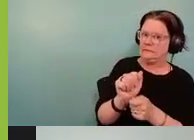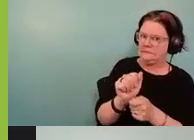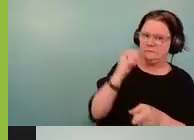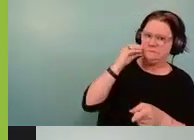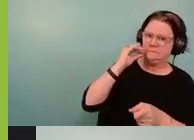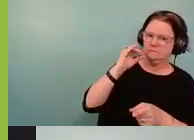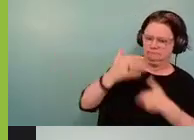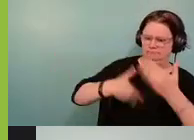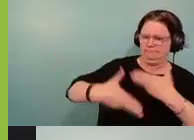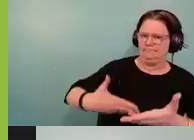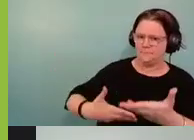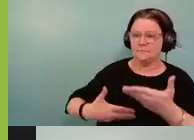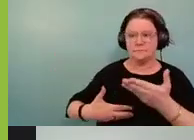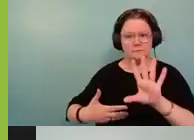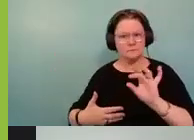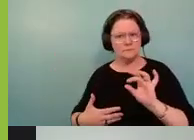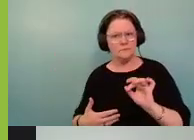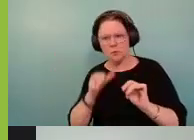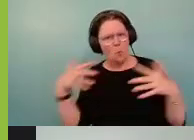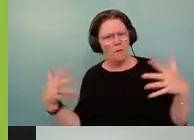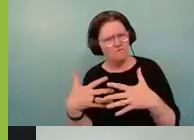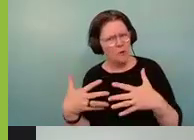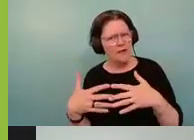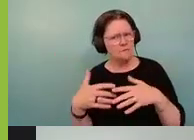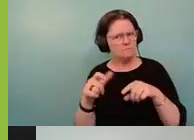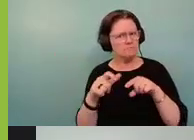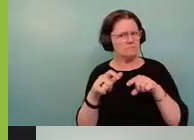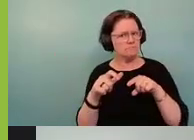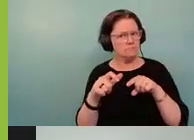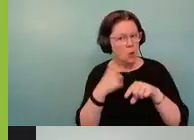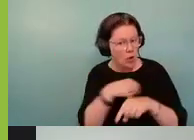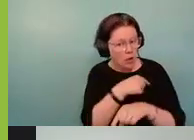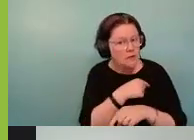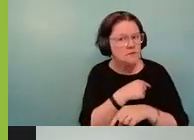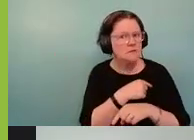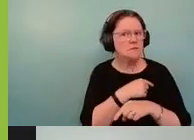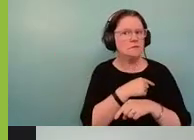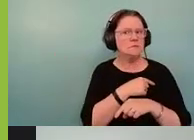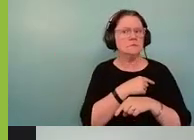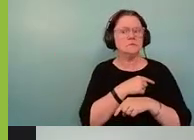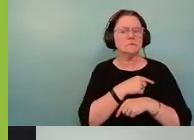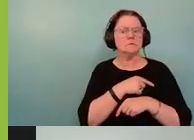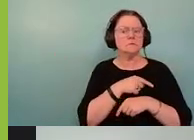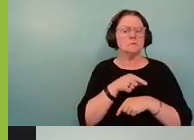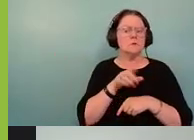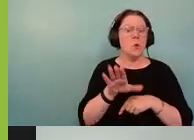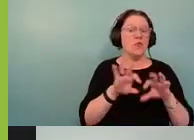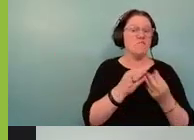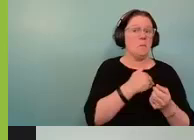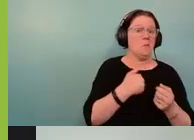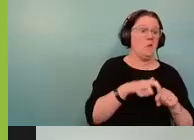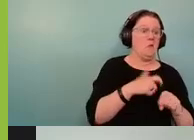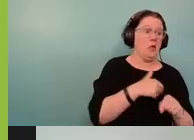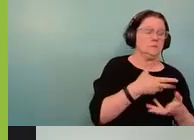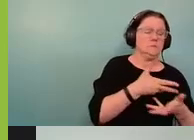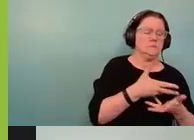be the case. So don't be afraid to have them or somebody they care about call on their behalf and we can look